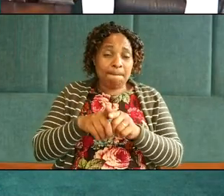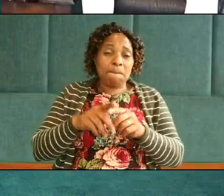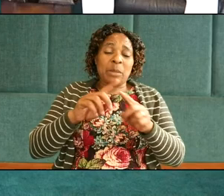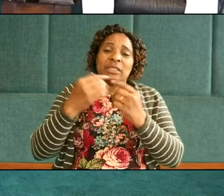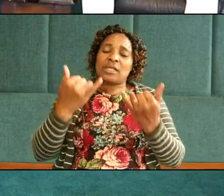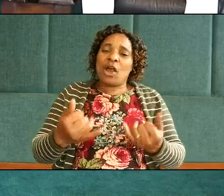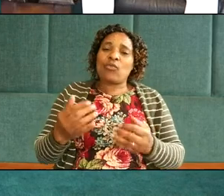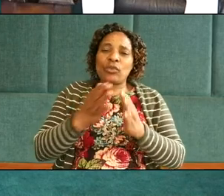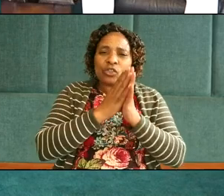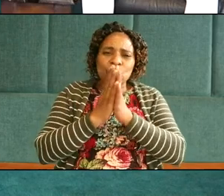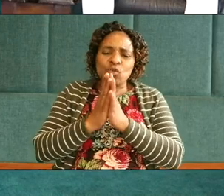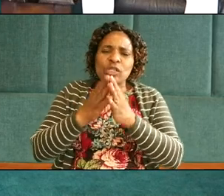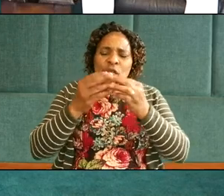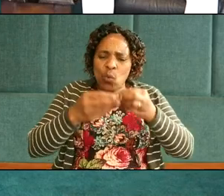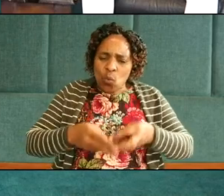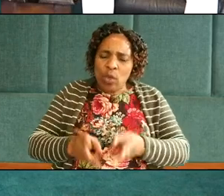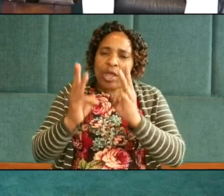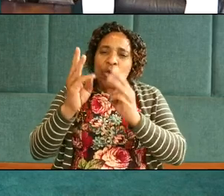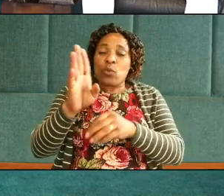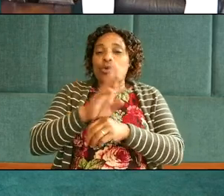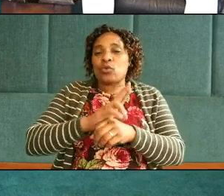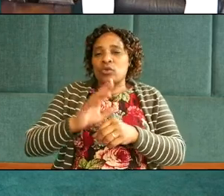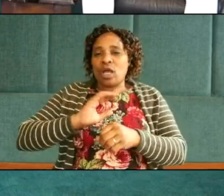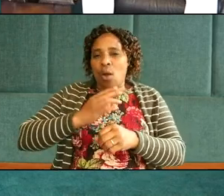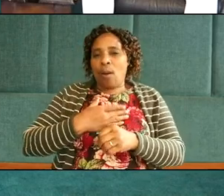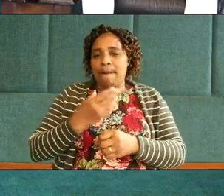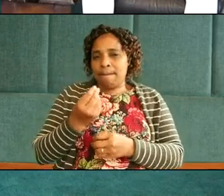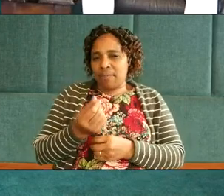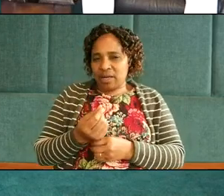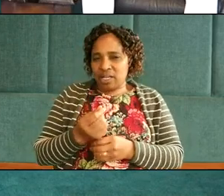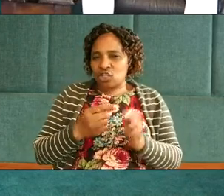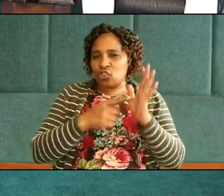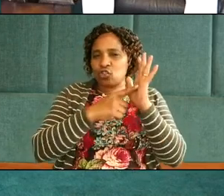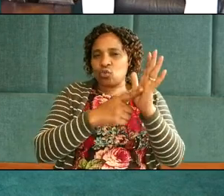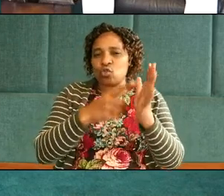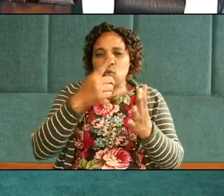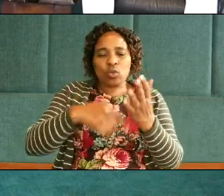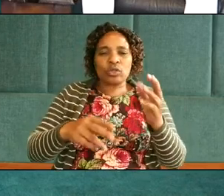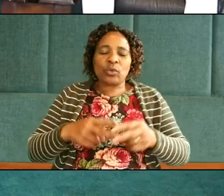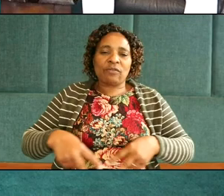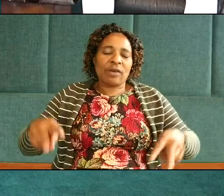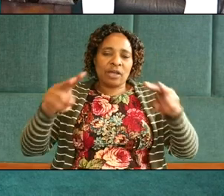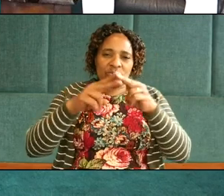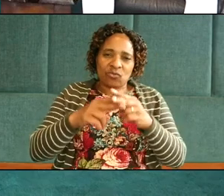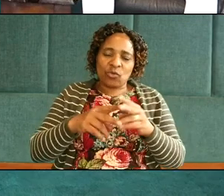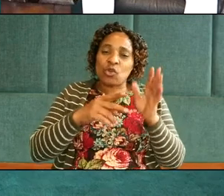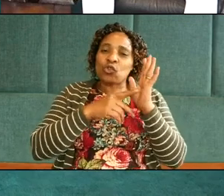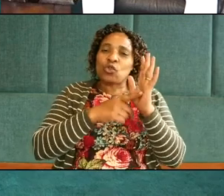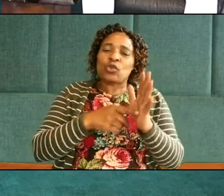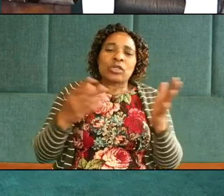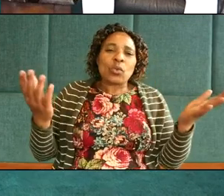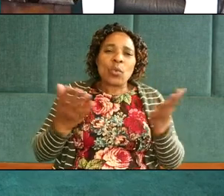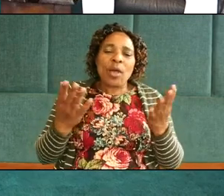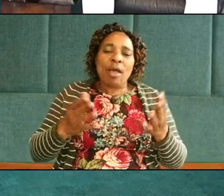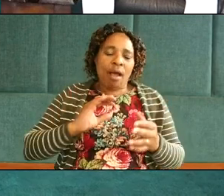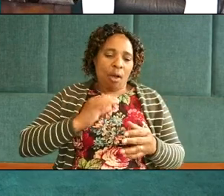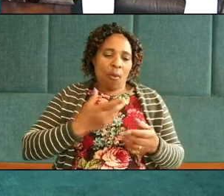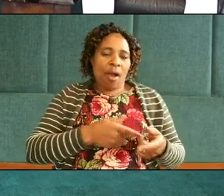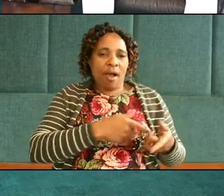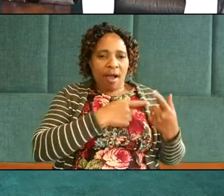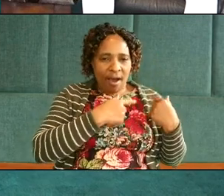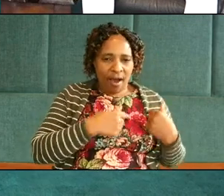story is that the way we spend our money essentially shows what we value. True. And shows where our heart